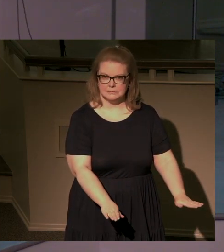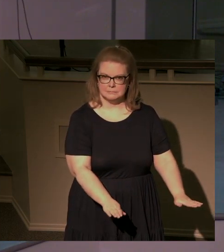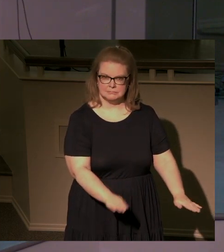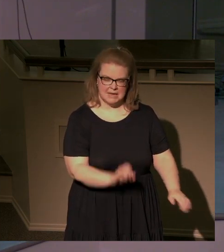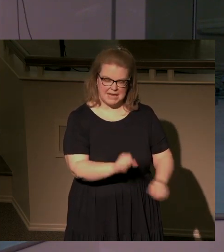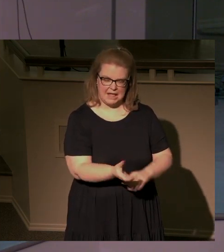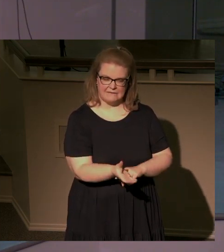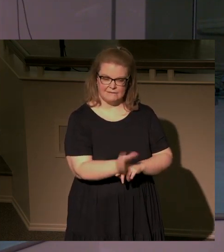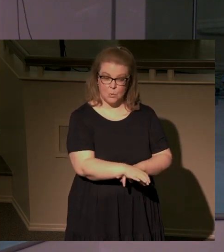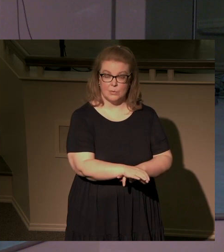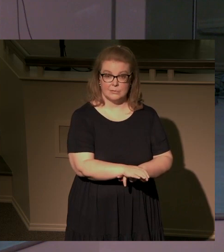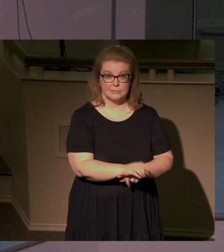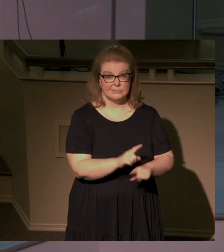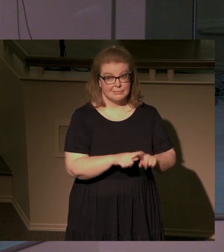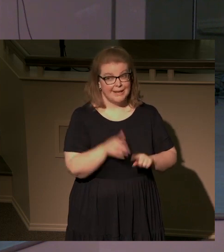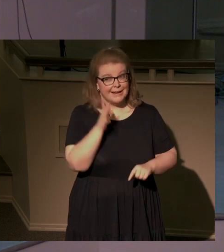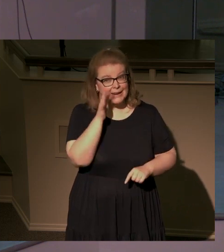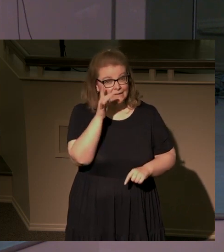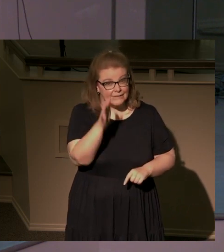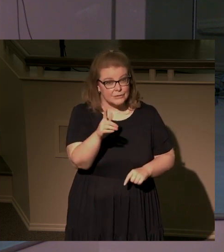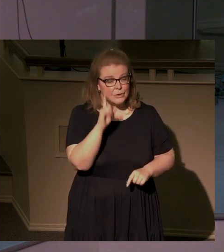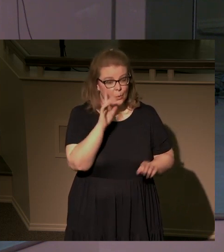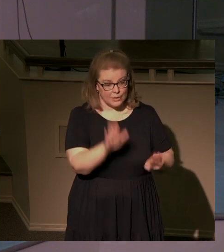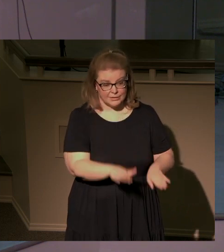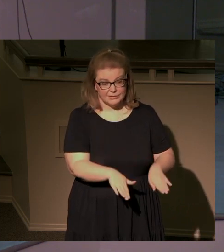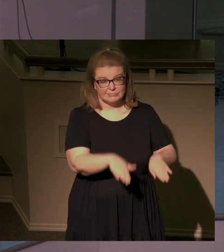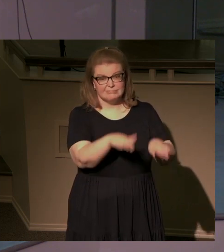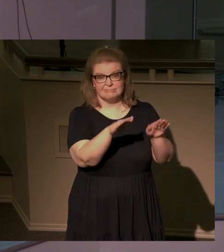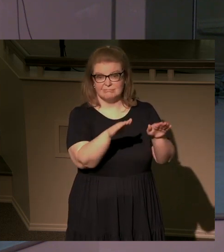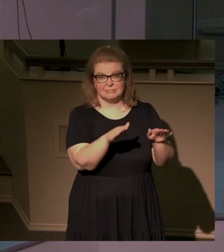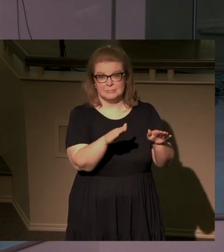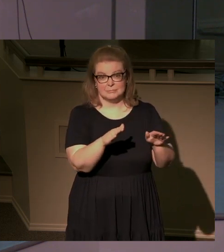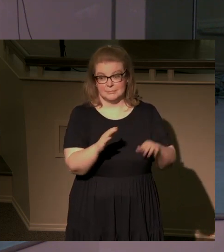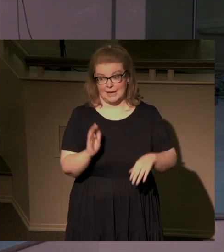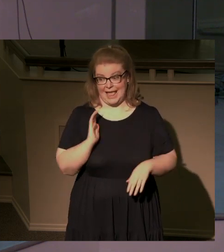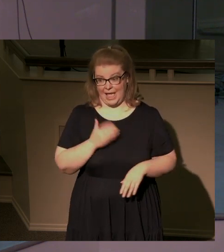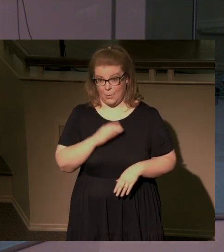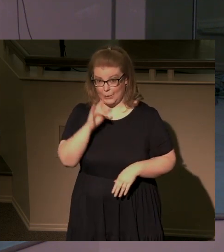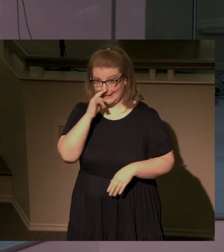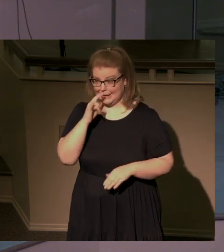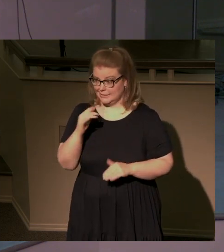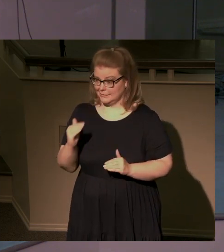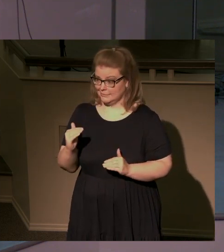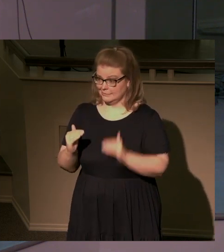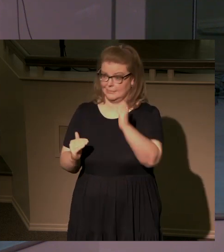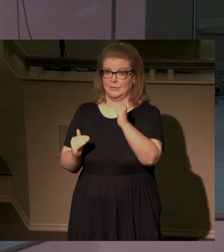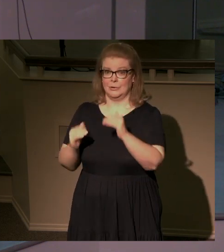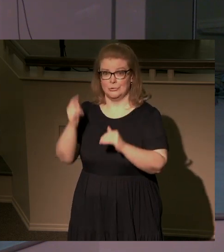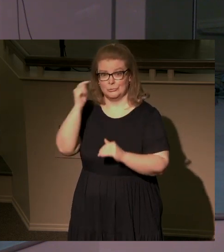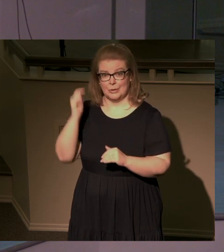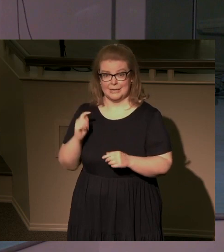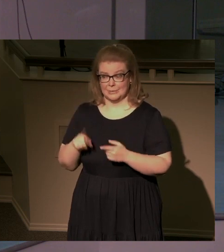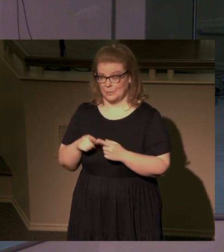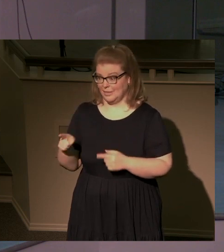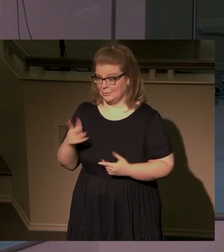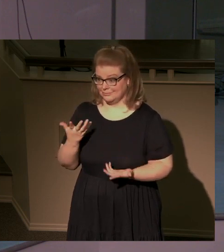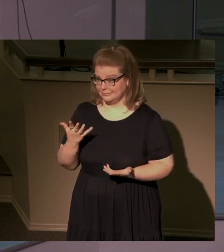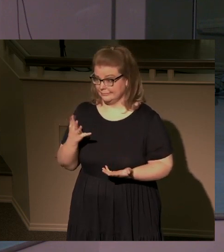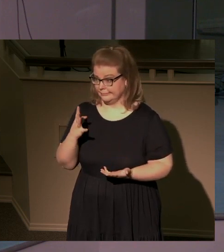But eventually they outgrow us. Our kids outgrew Tracy when they were like fourth grade.